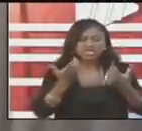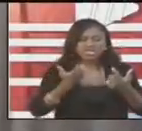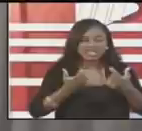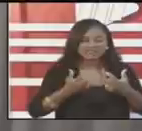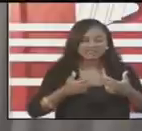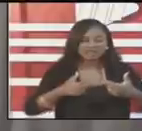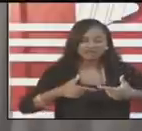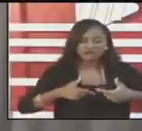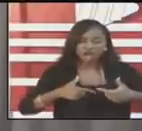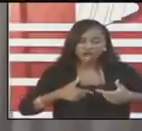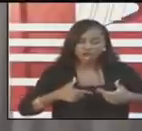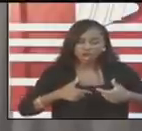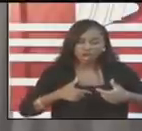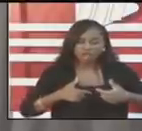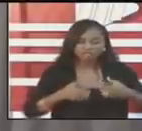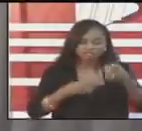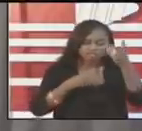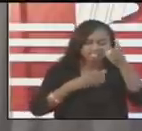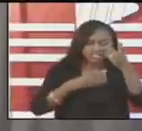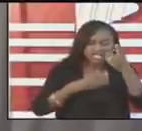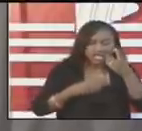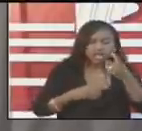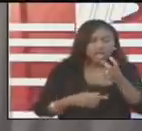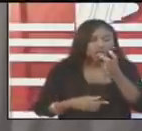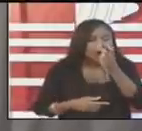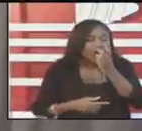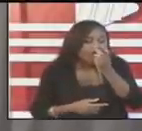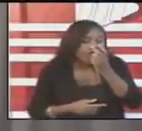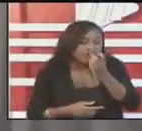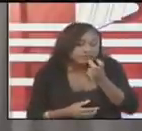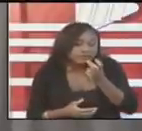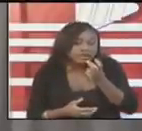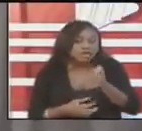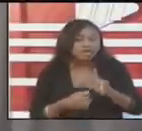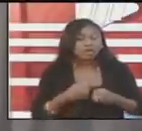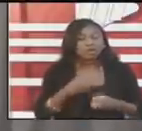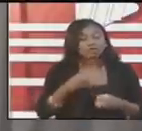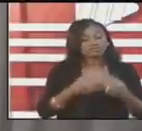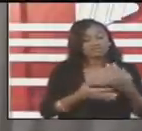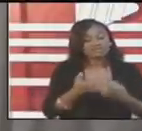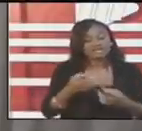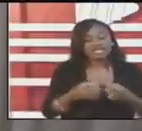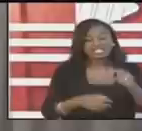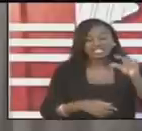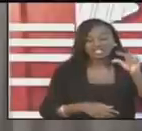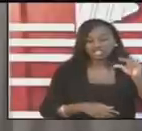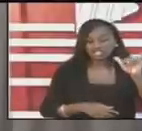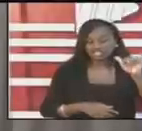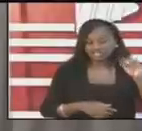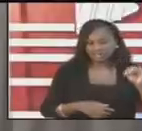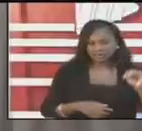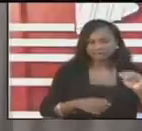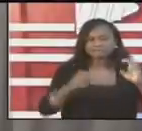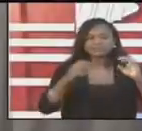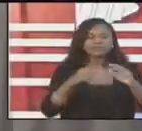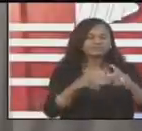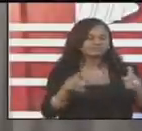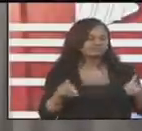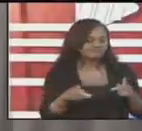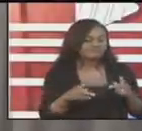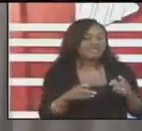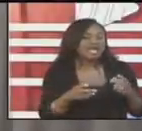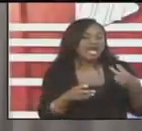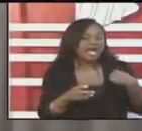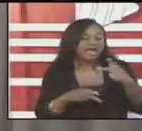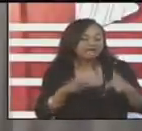lung disease, asthma, or you find it difficult. For instance, I saw some gyms when they were doing the protocols, they actually